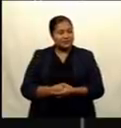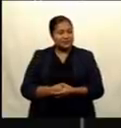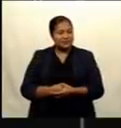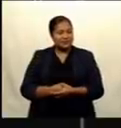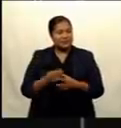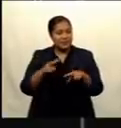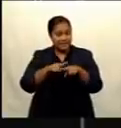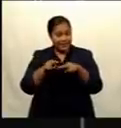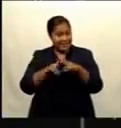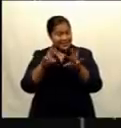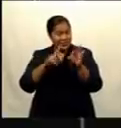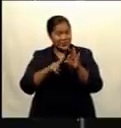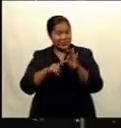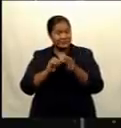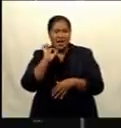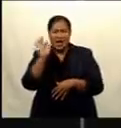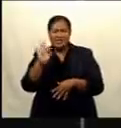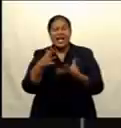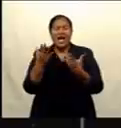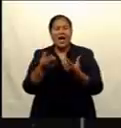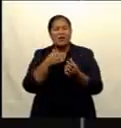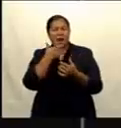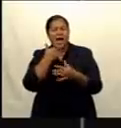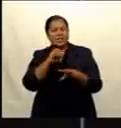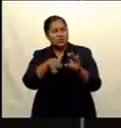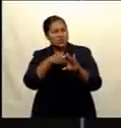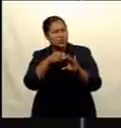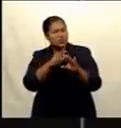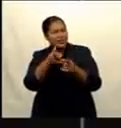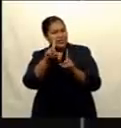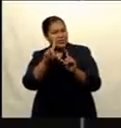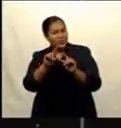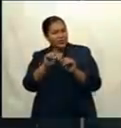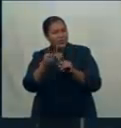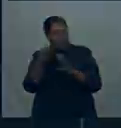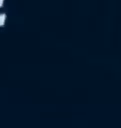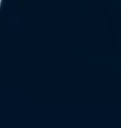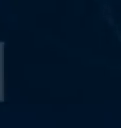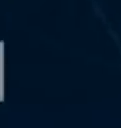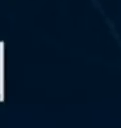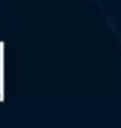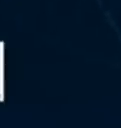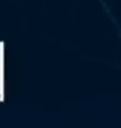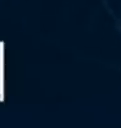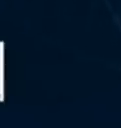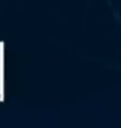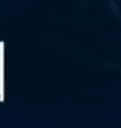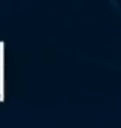In Fijian Pulse, we ask, how much social media have you been consuming during this lockdown?